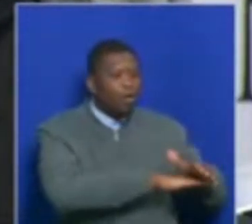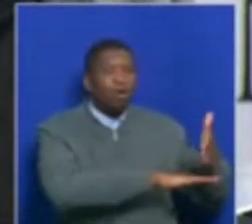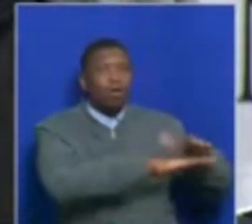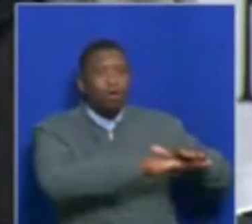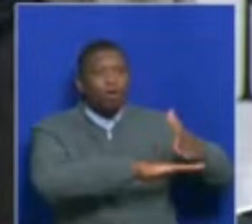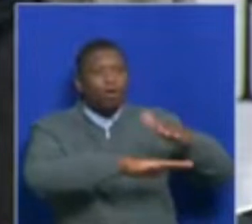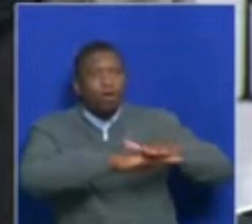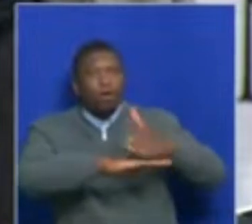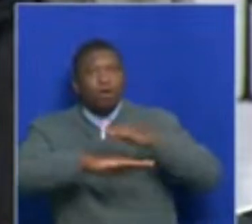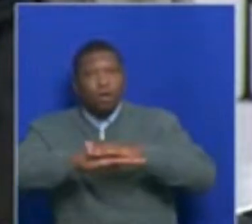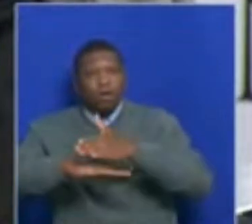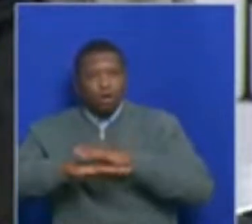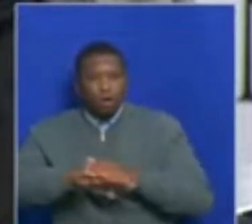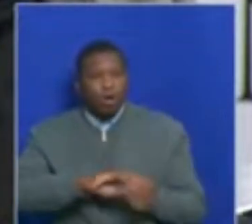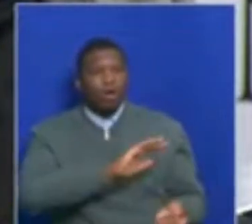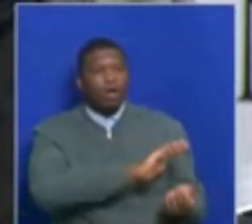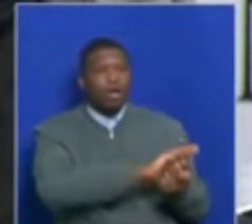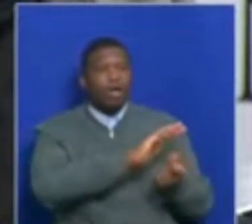action.